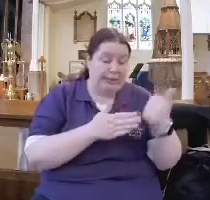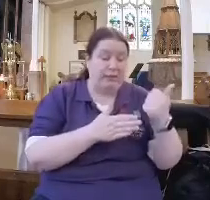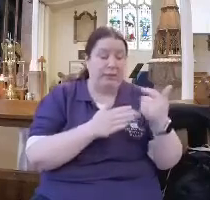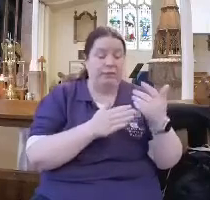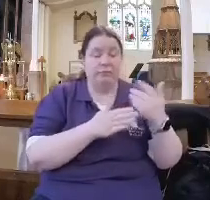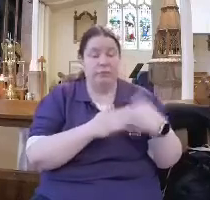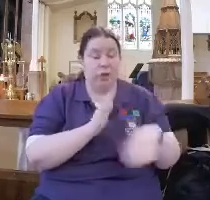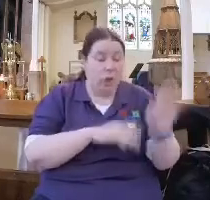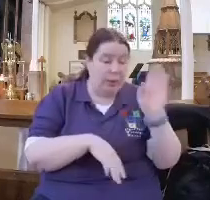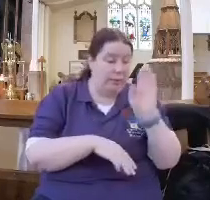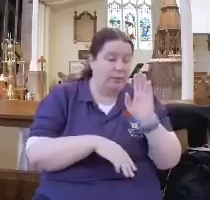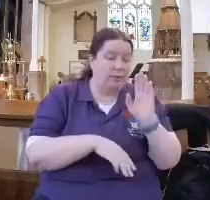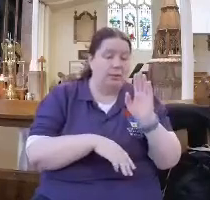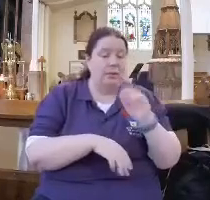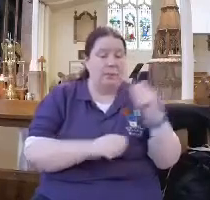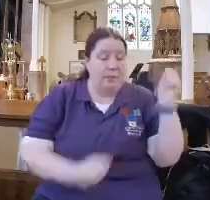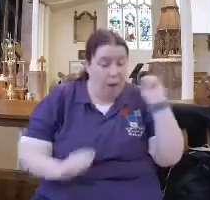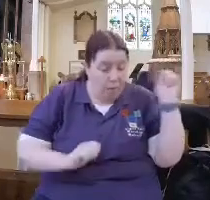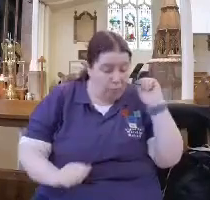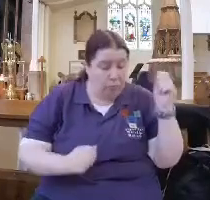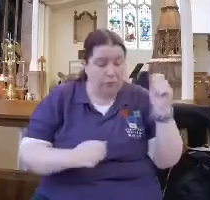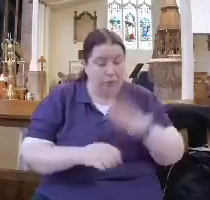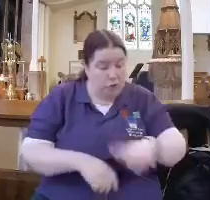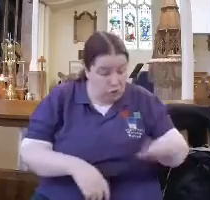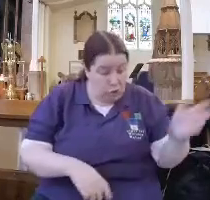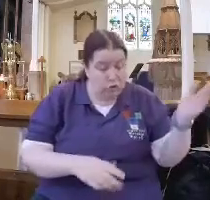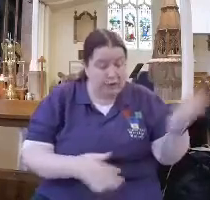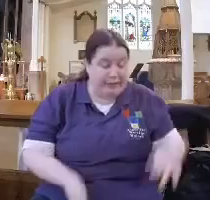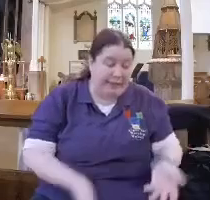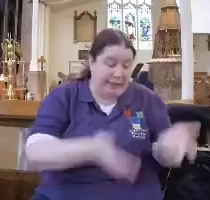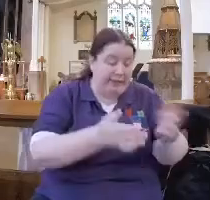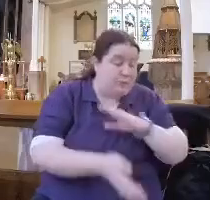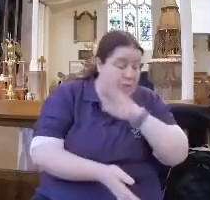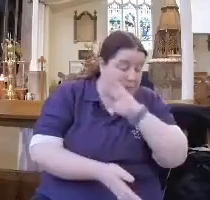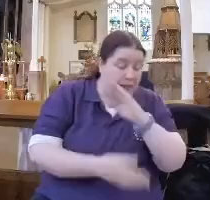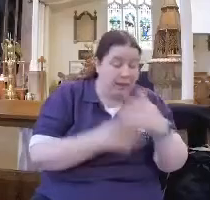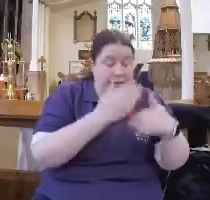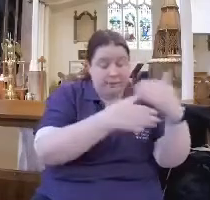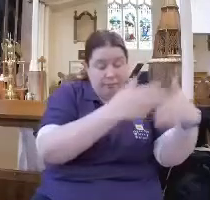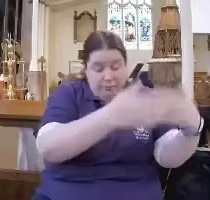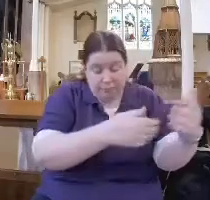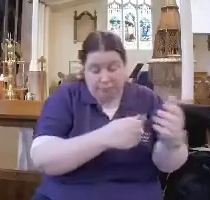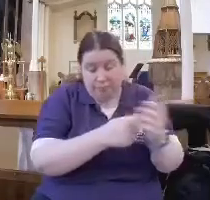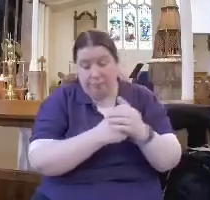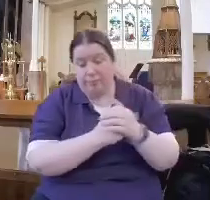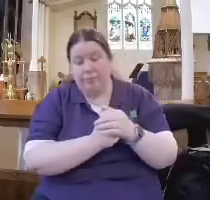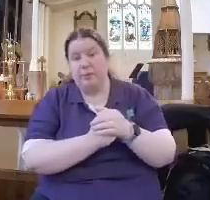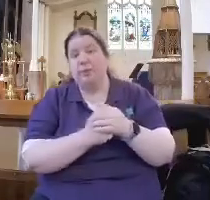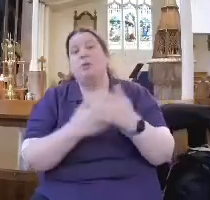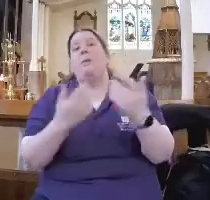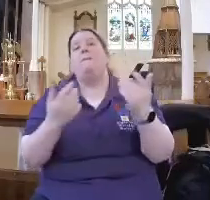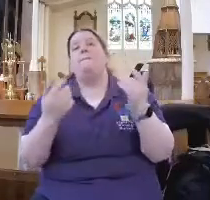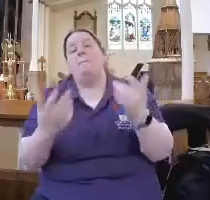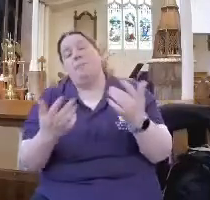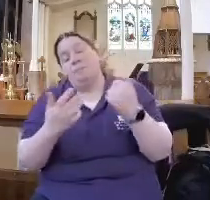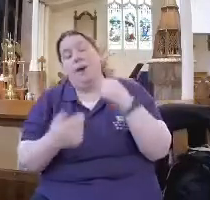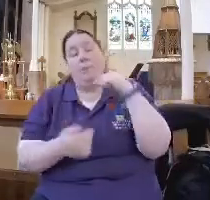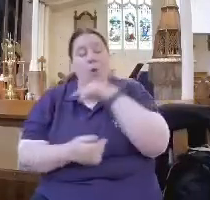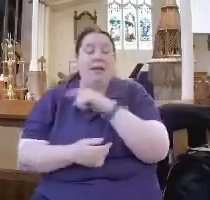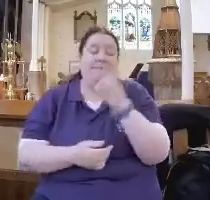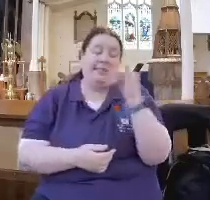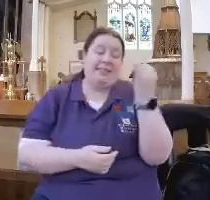then read for the millionth time the story of the little lamb that lost its mother. My last 17, we should really stop doing that now, I